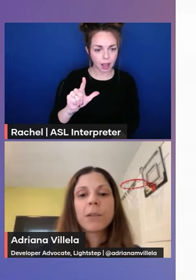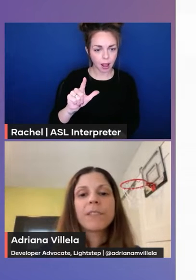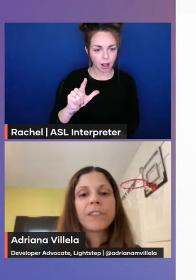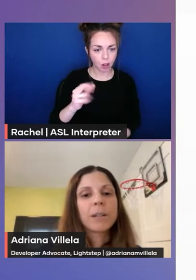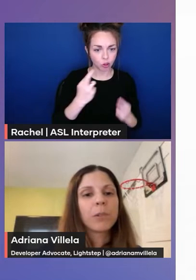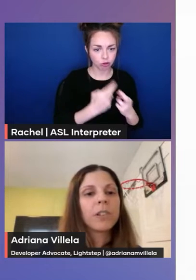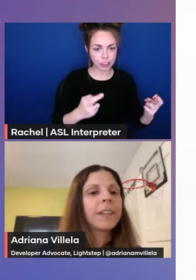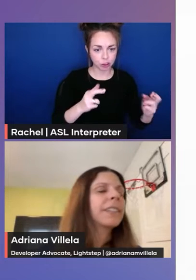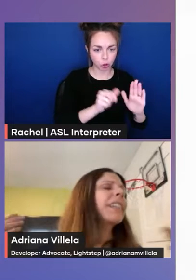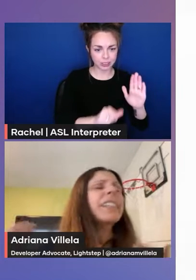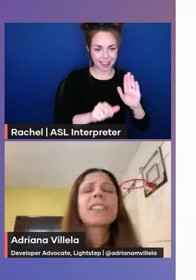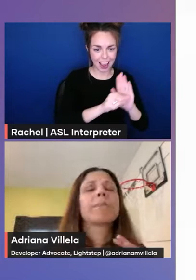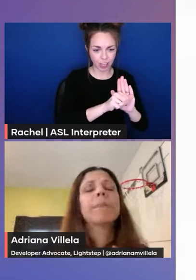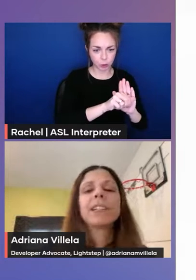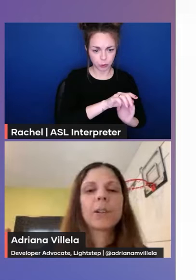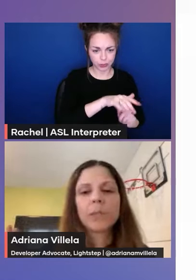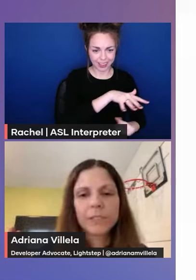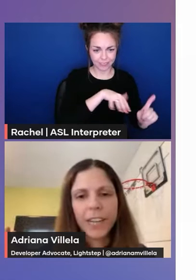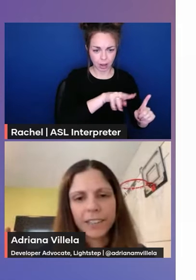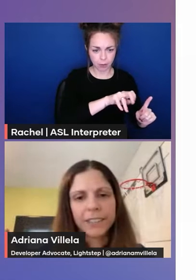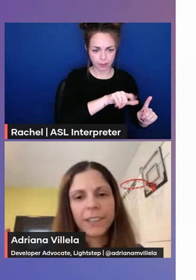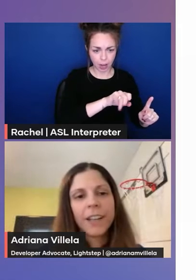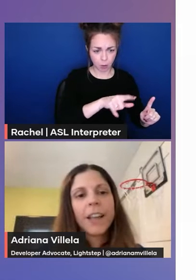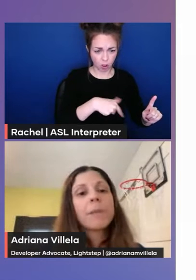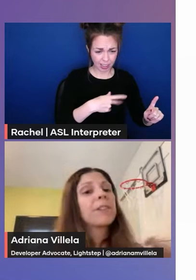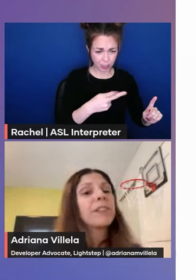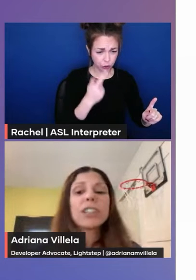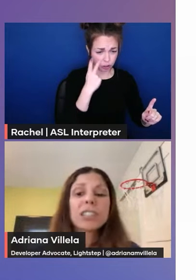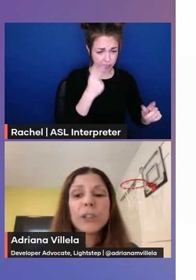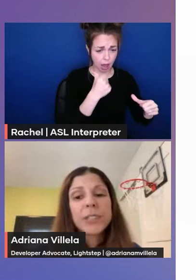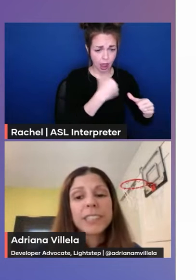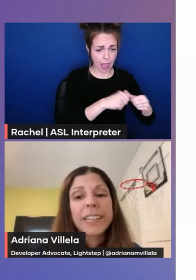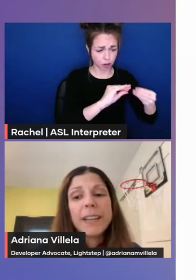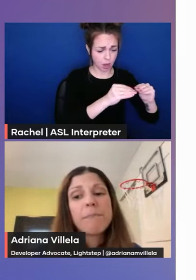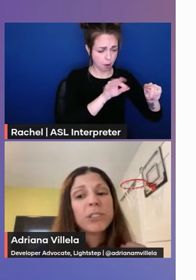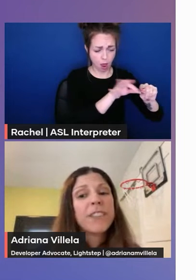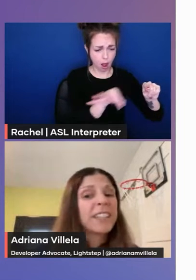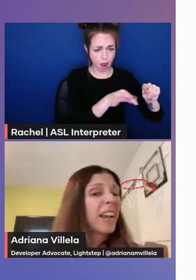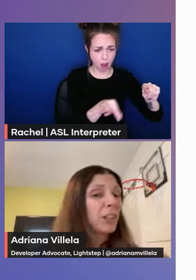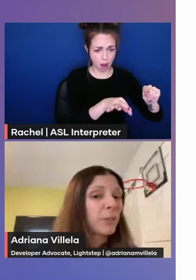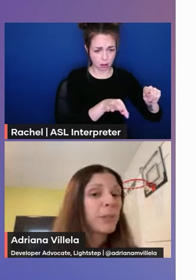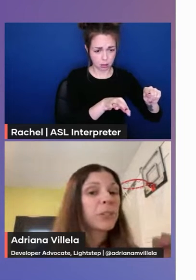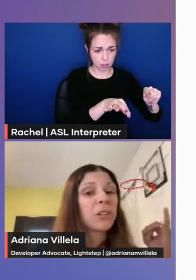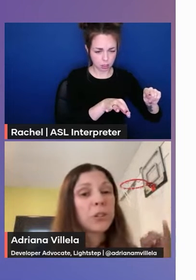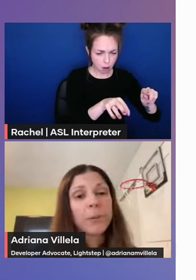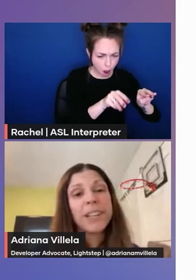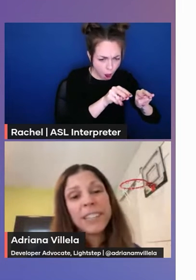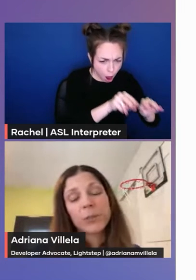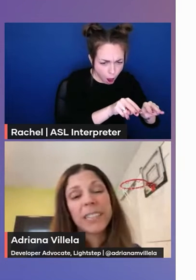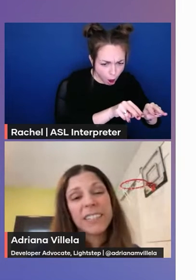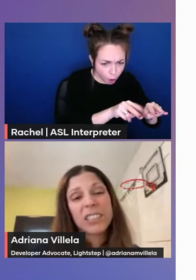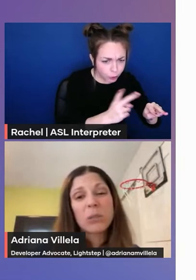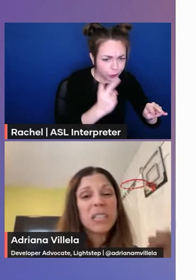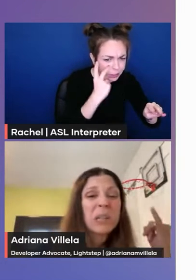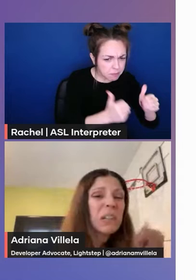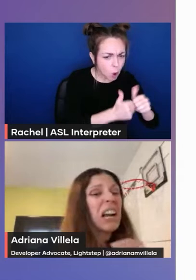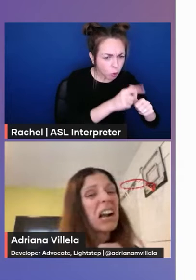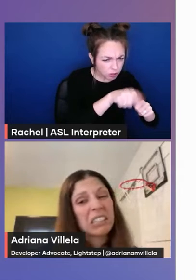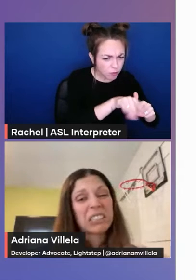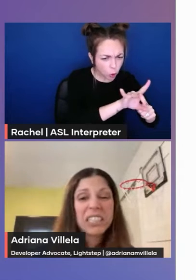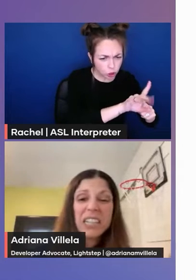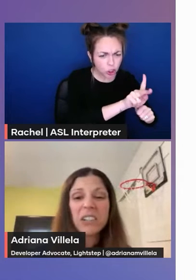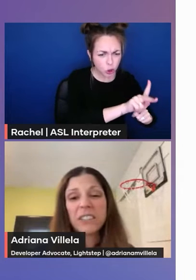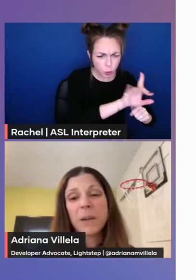attributes environment variable, and it's set to this big garble of text. But if you look closely, most of these attributes are Kubernetes related, so we